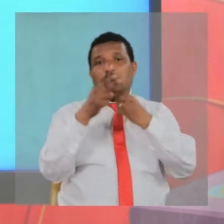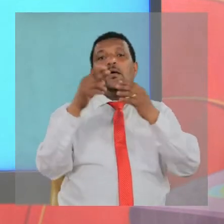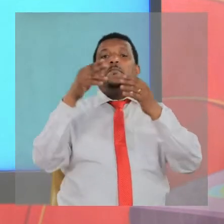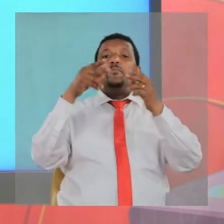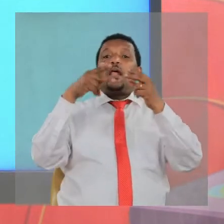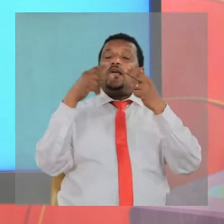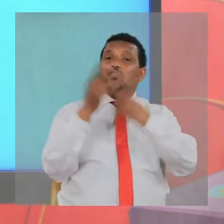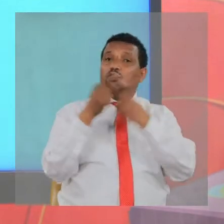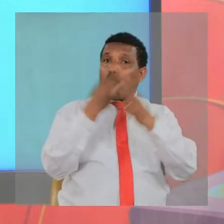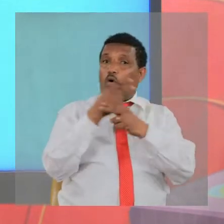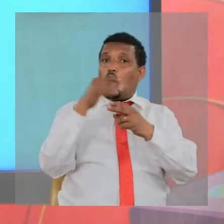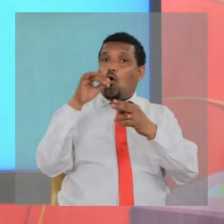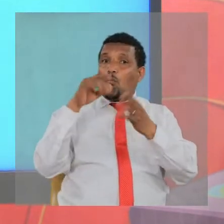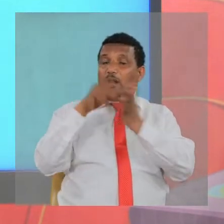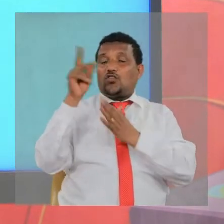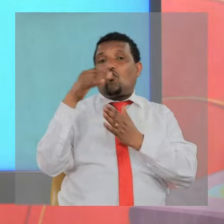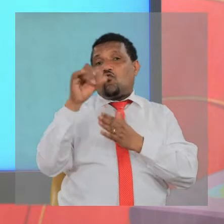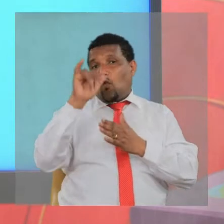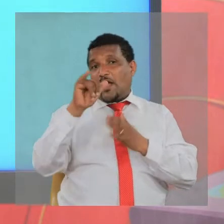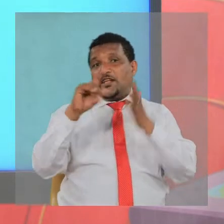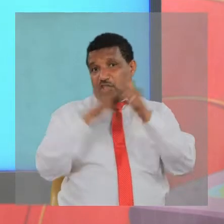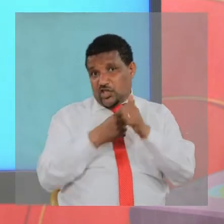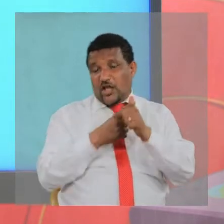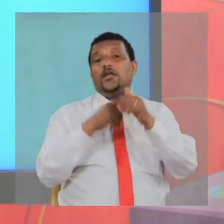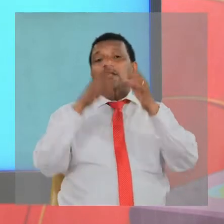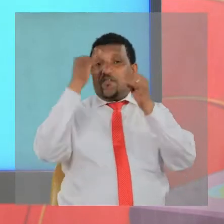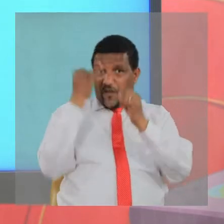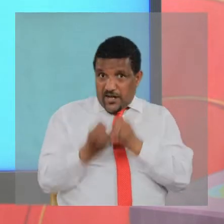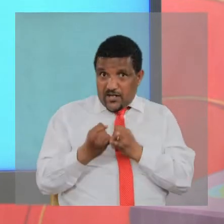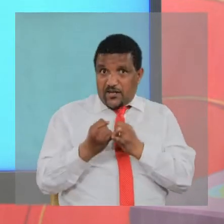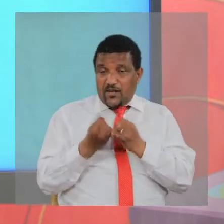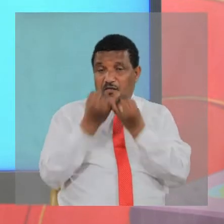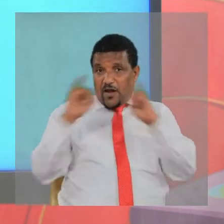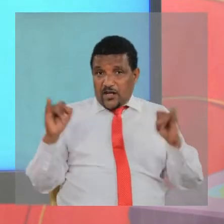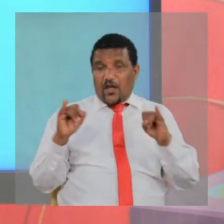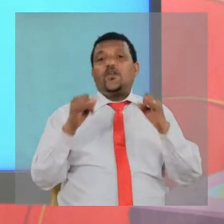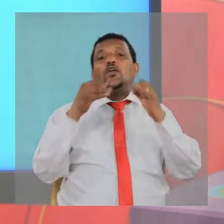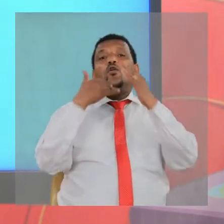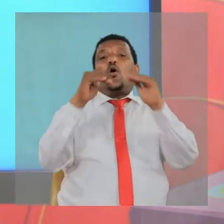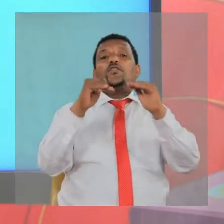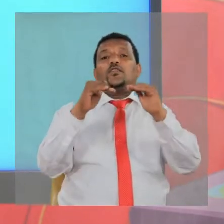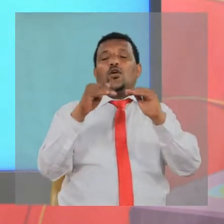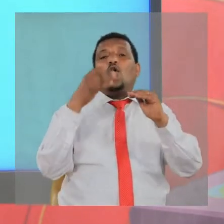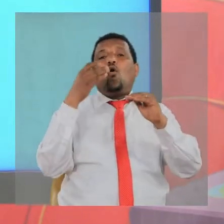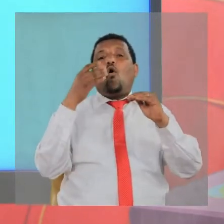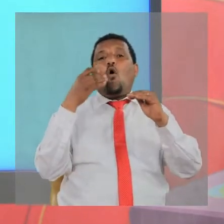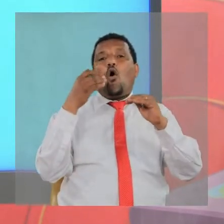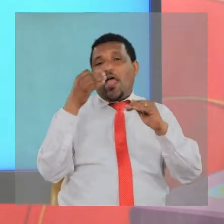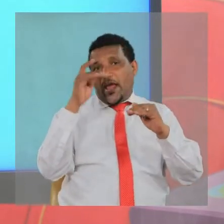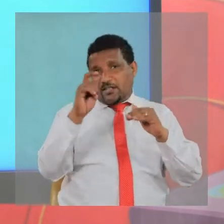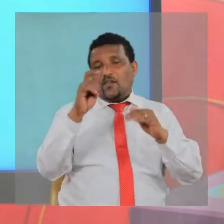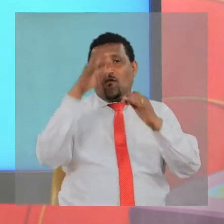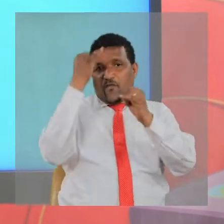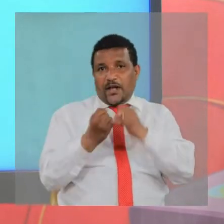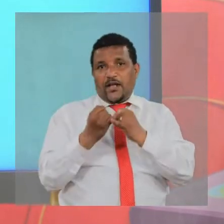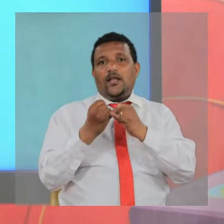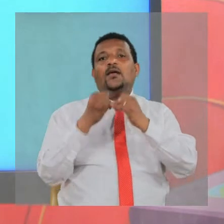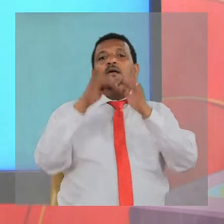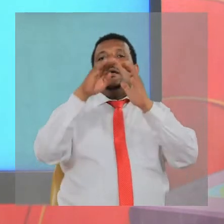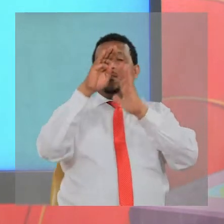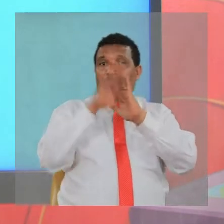plus price of Y initial divided by quantity of X final plus quantity of X